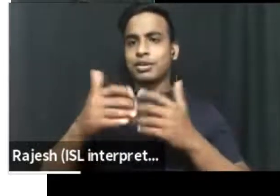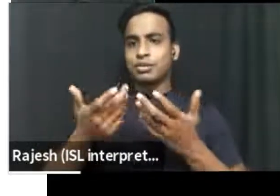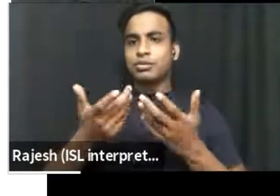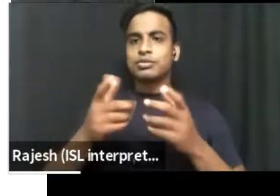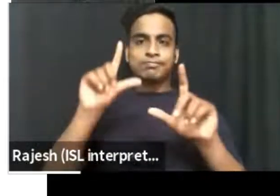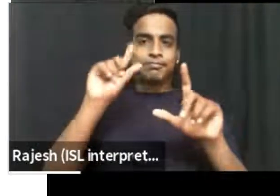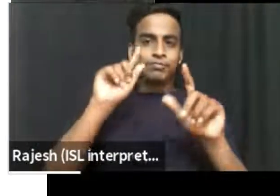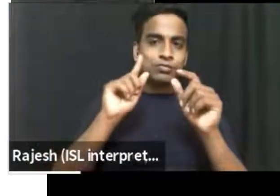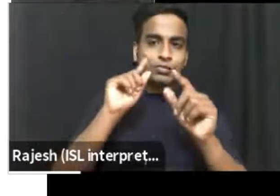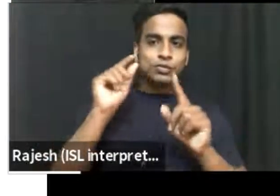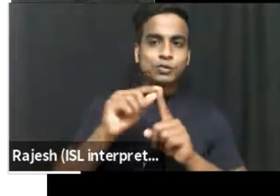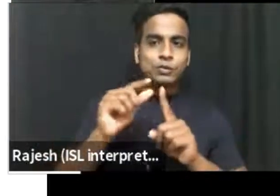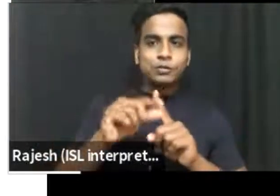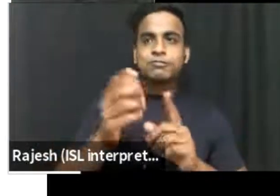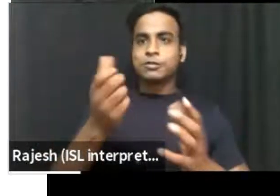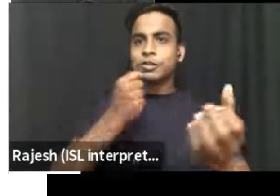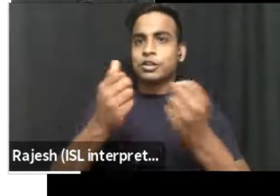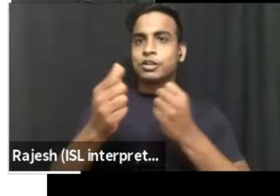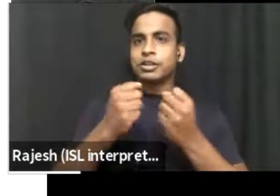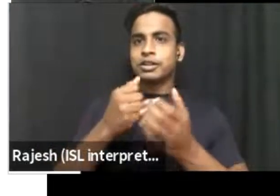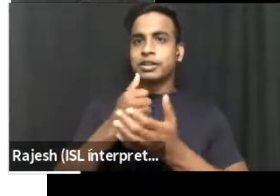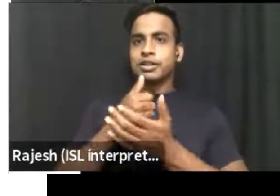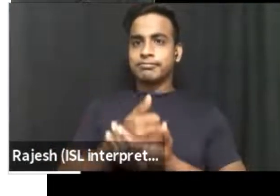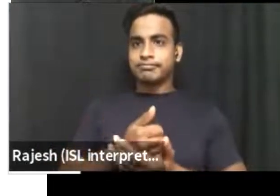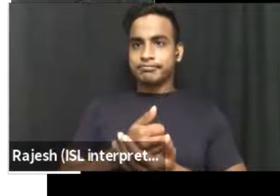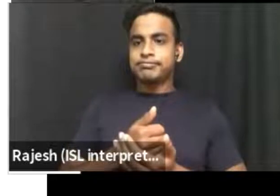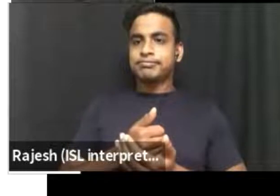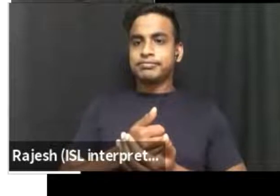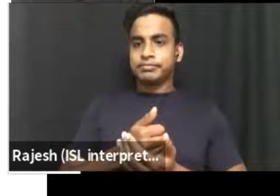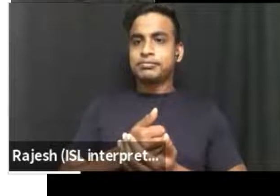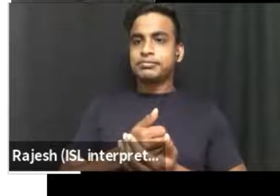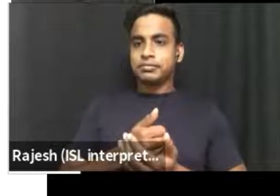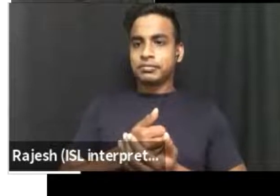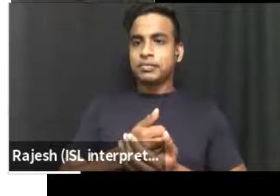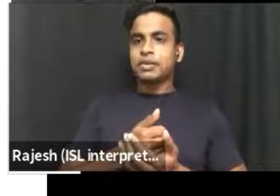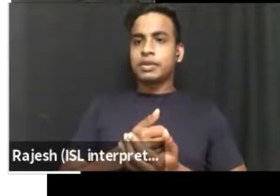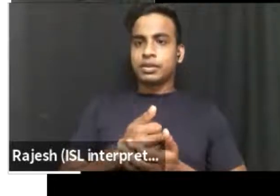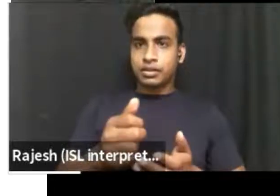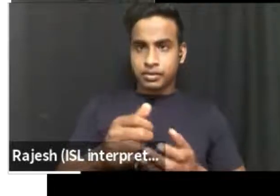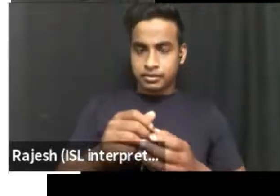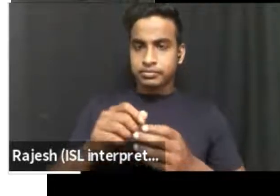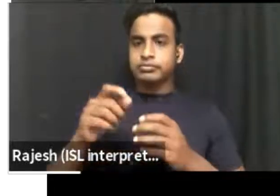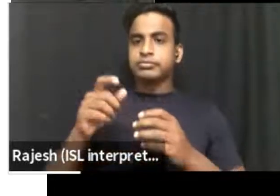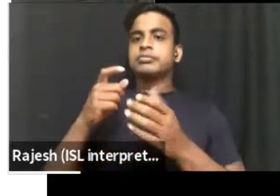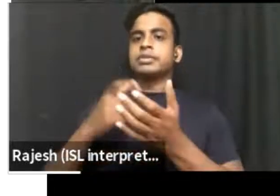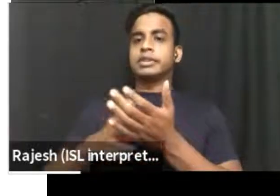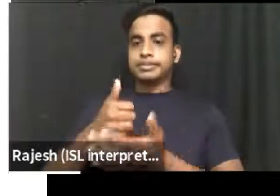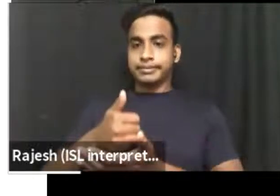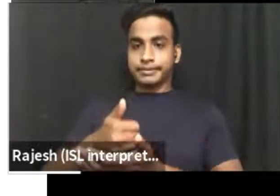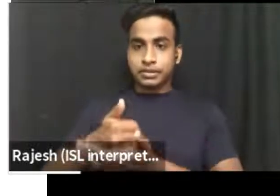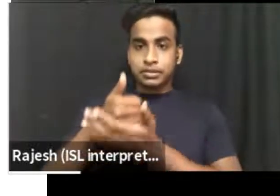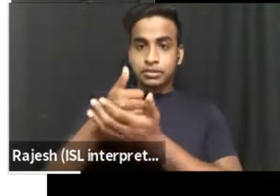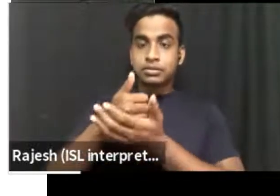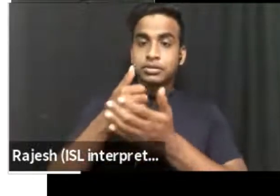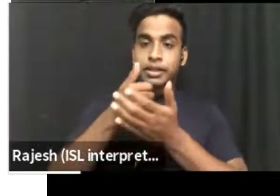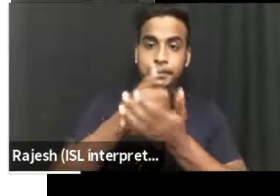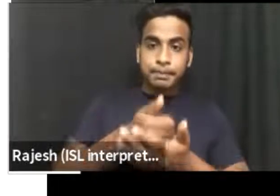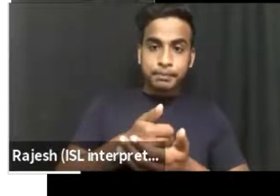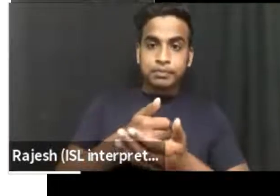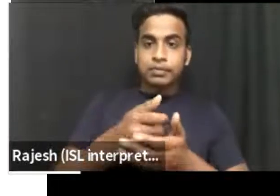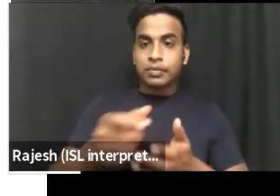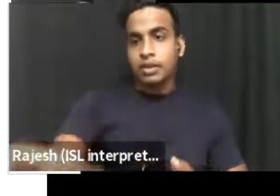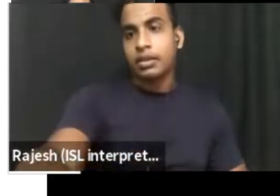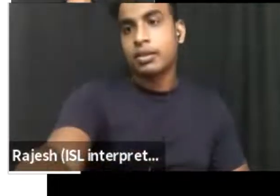evidence around the impact of CBR or rehabilitation, or even the primary healthcare, how it has